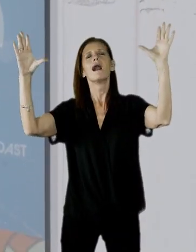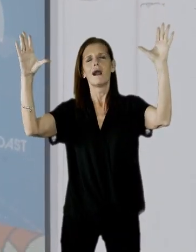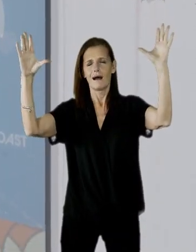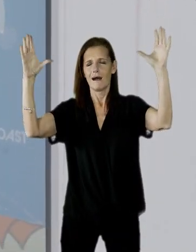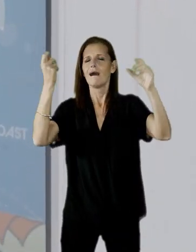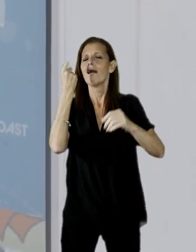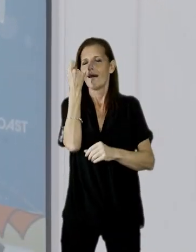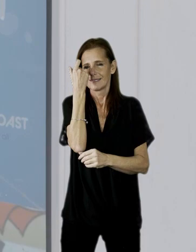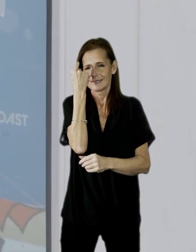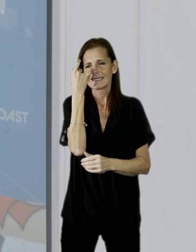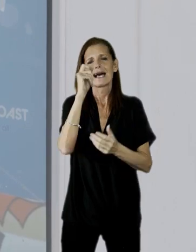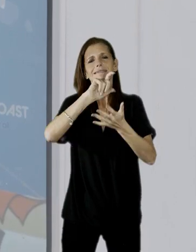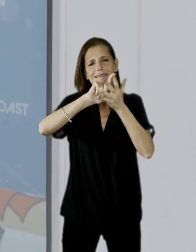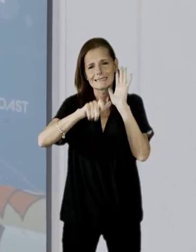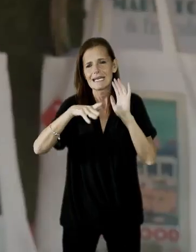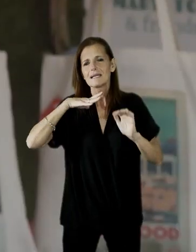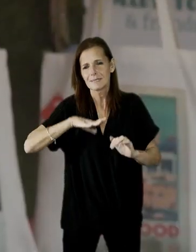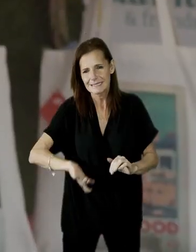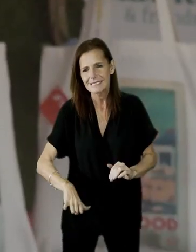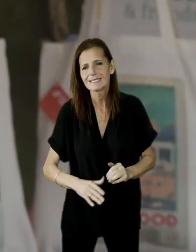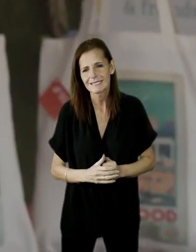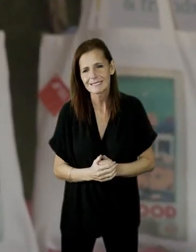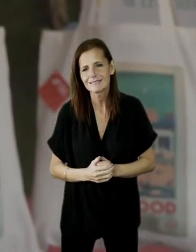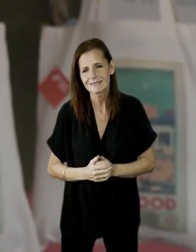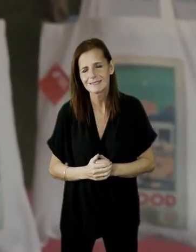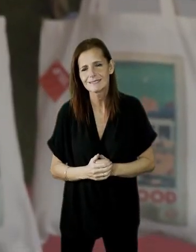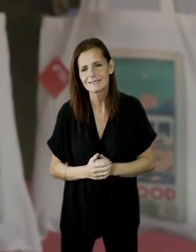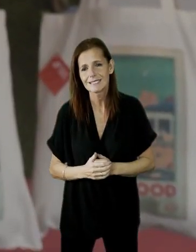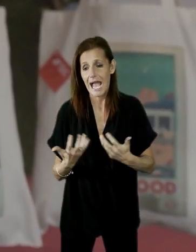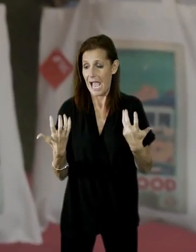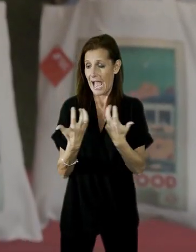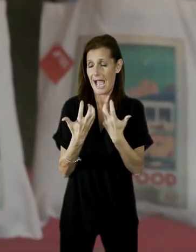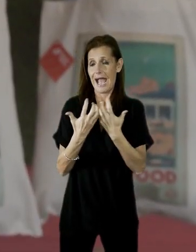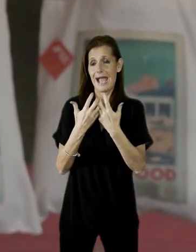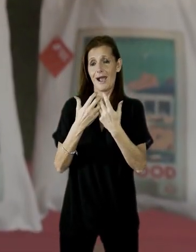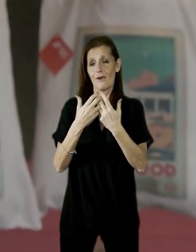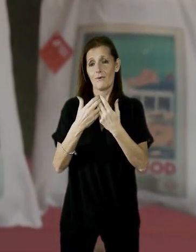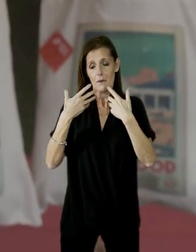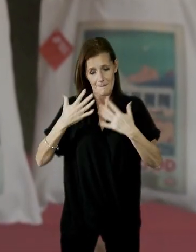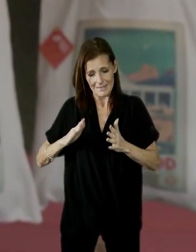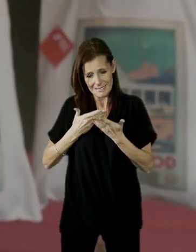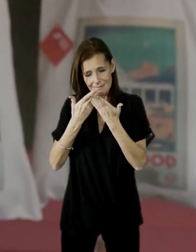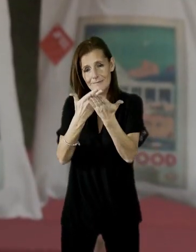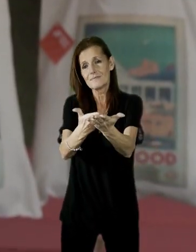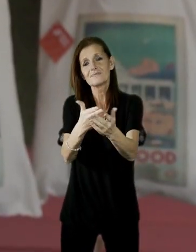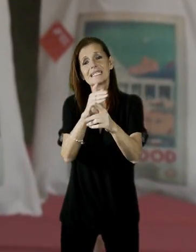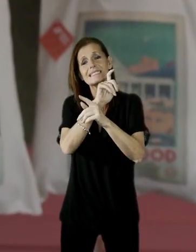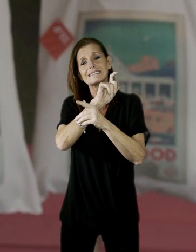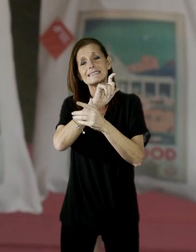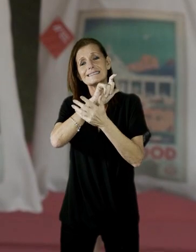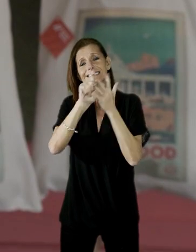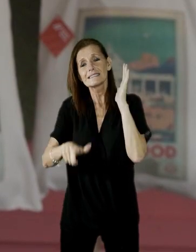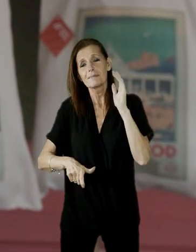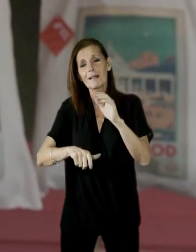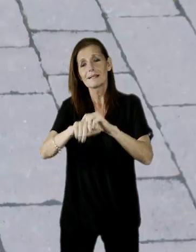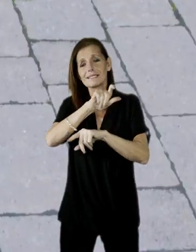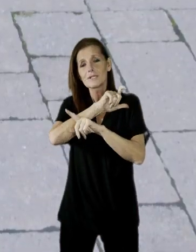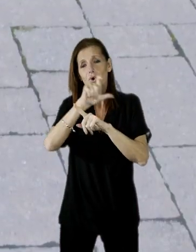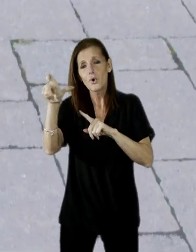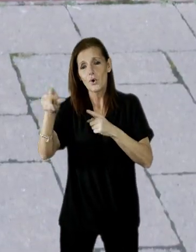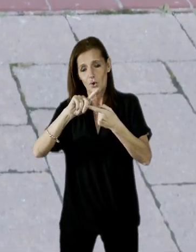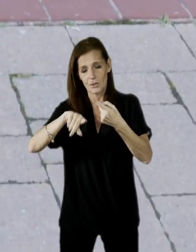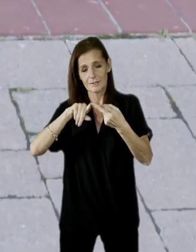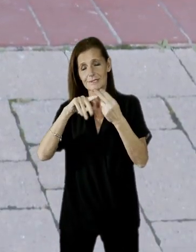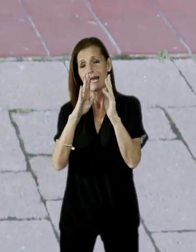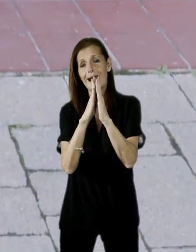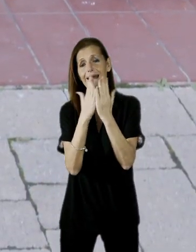disabled customers through disability awareness courses that we've provided, and also access guides, meaning